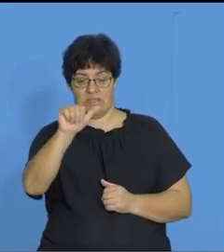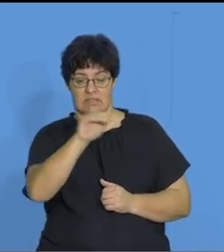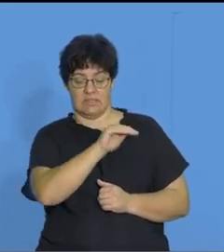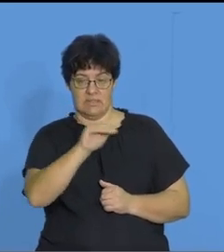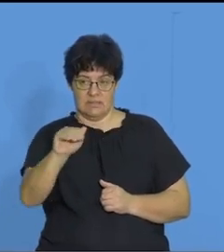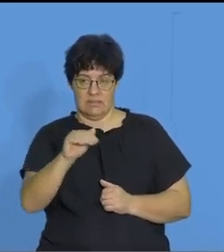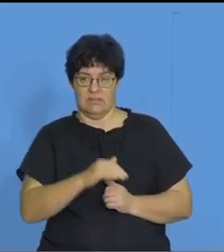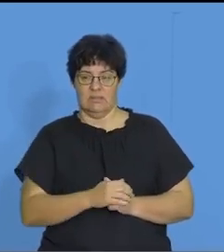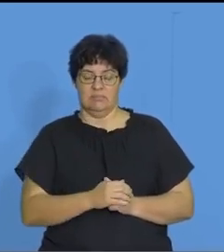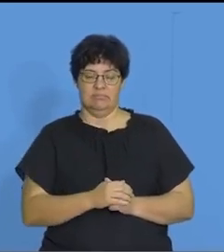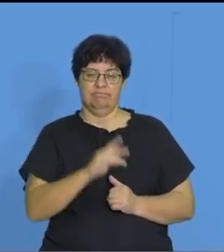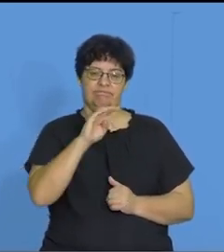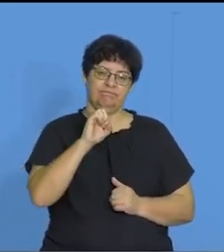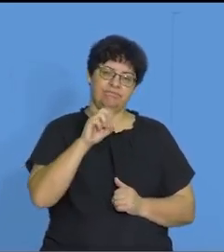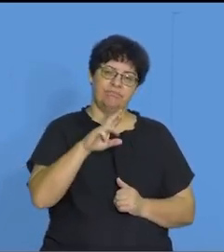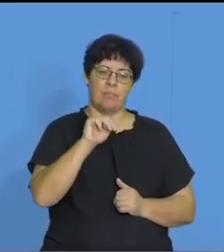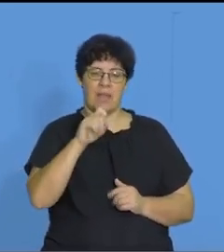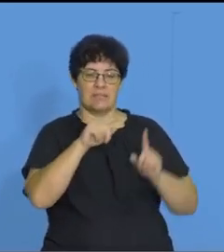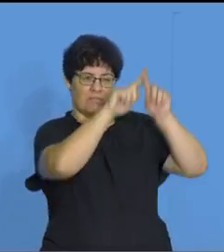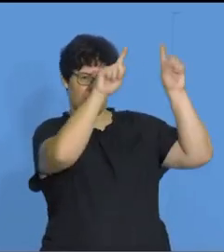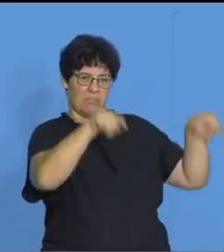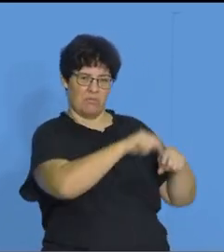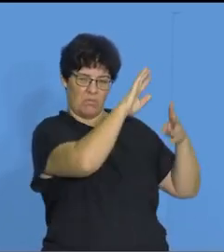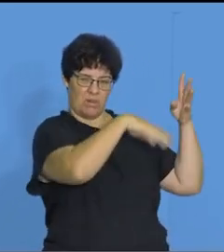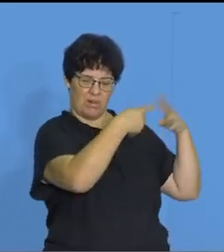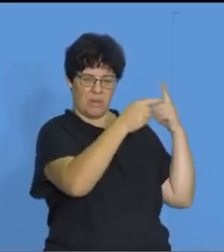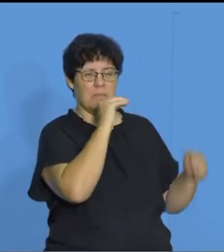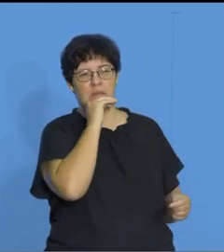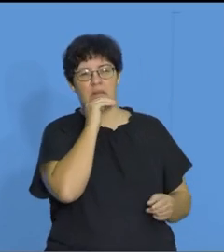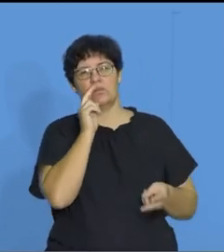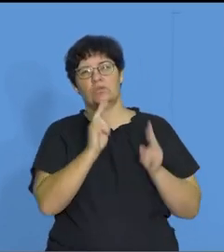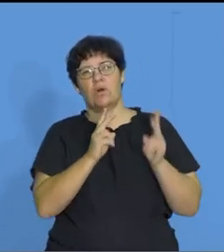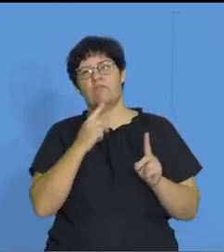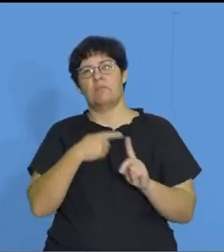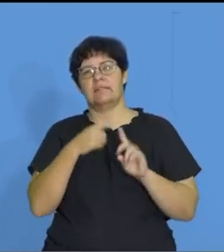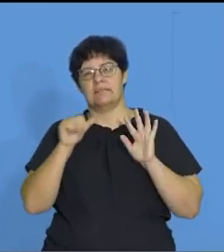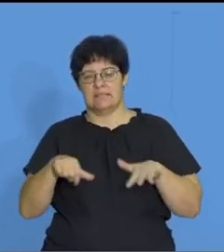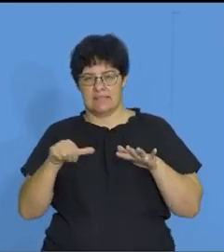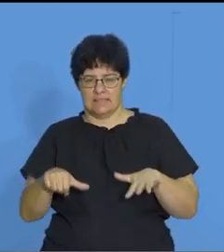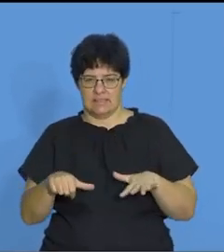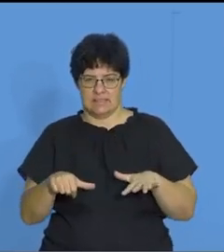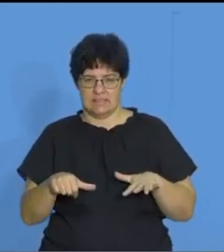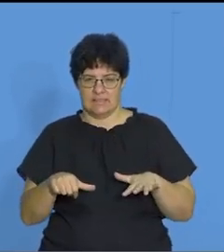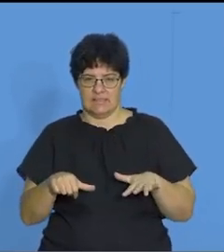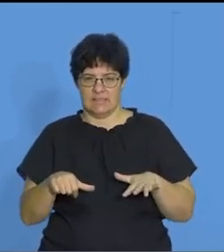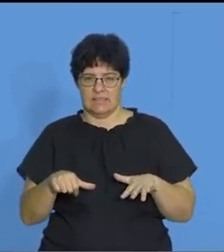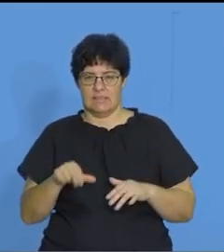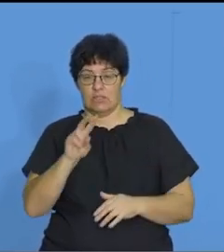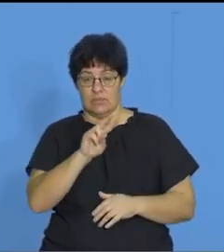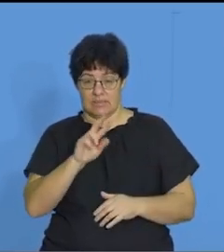356 divided by the molar mass of carbon monoxide, which is 12 plus 16. That gives